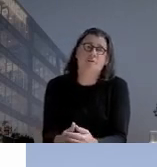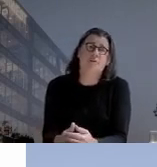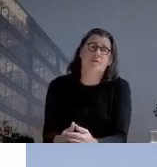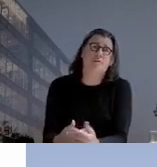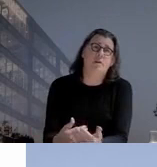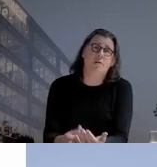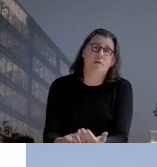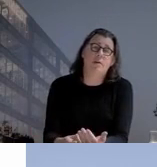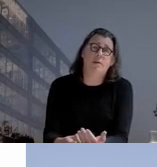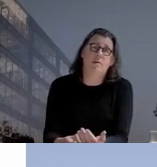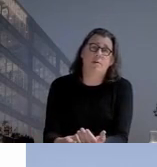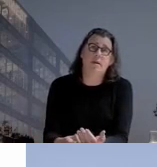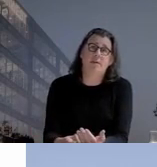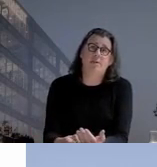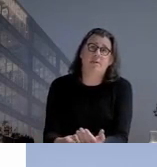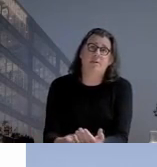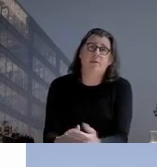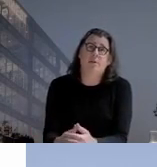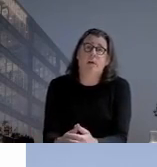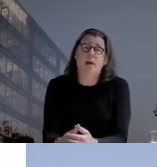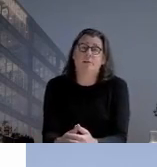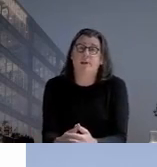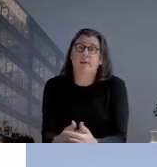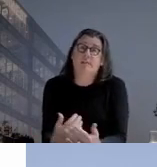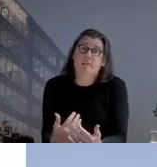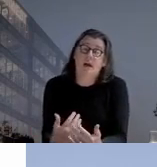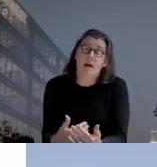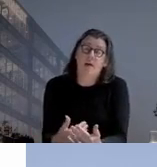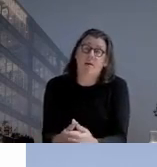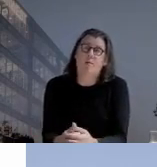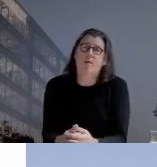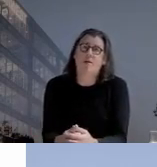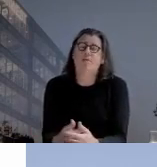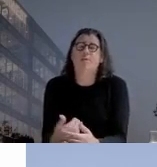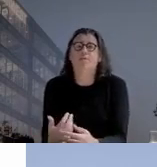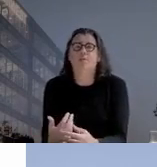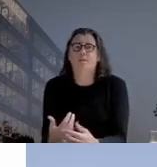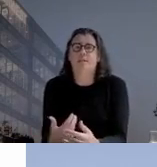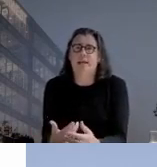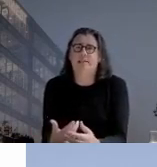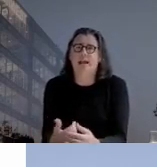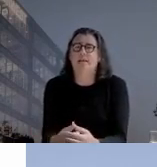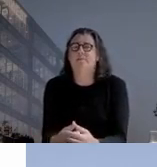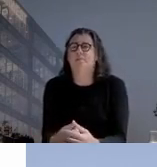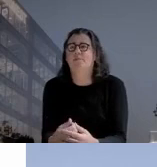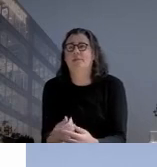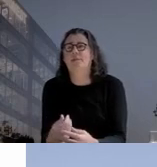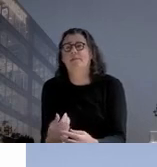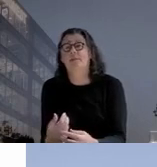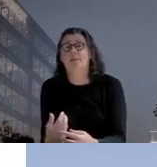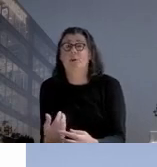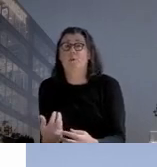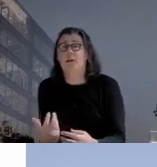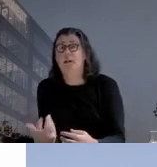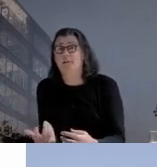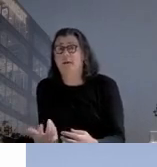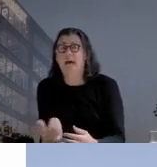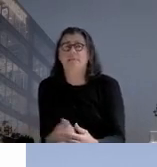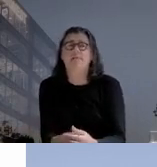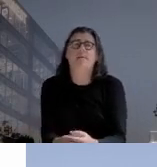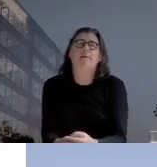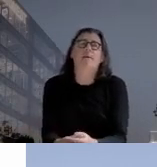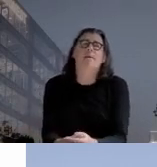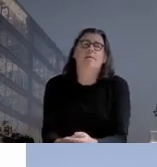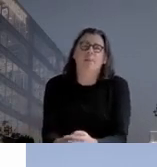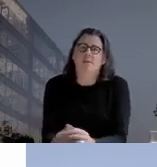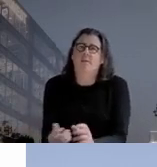you could also use lower window wall ratio, higher window wall ratios, which means less glass, which means that you could go for clearer